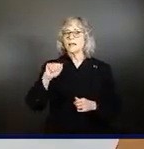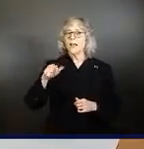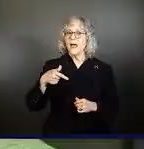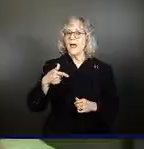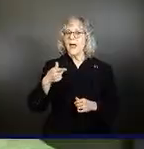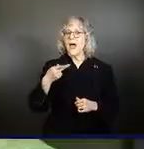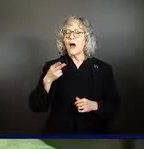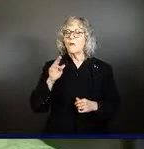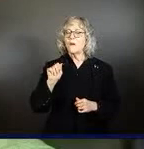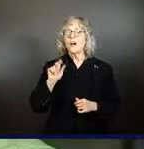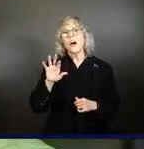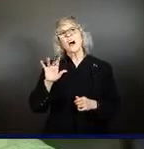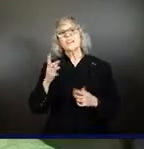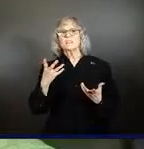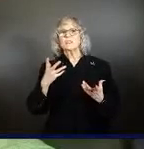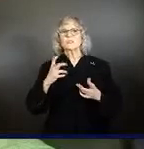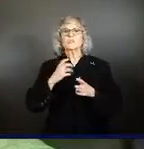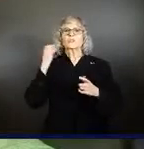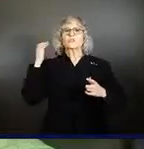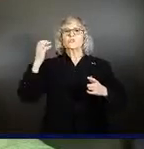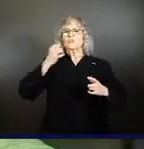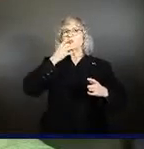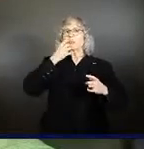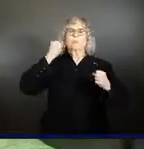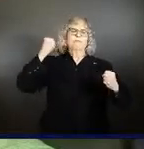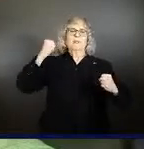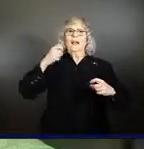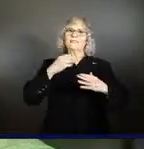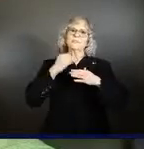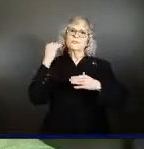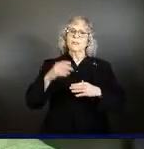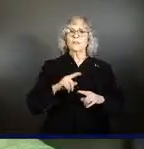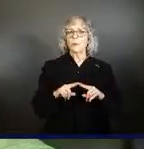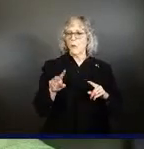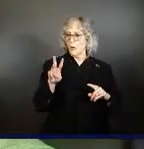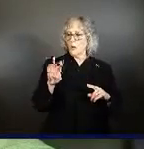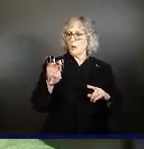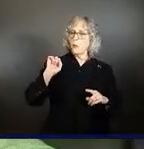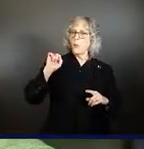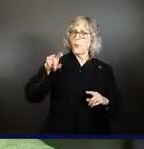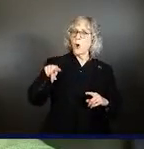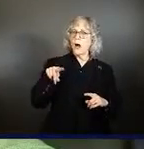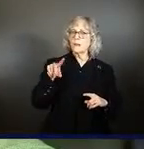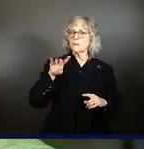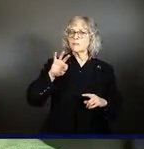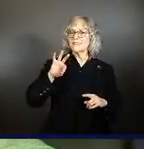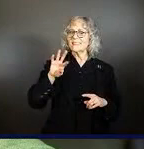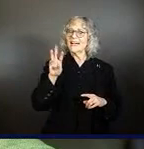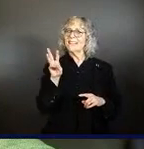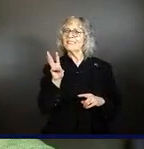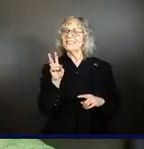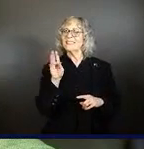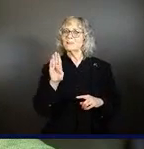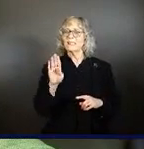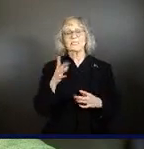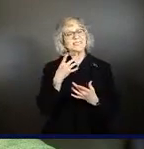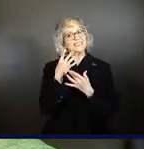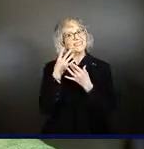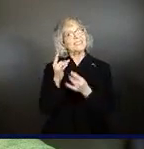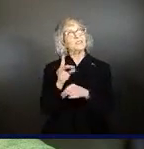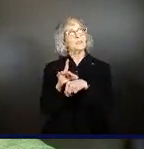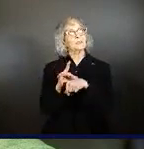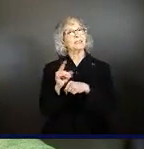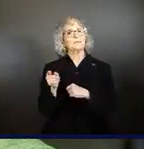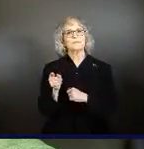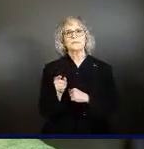bright, but we'll find ways to figure those one out. Okay. But WASP 96b is a very, very interesting planet on its own.